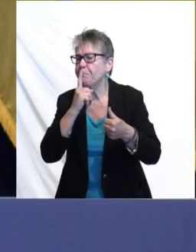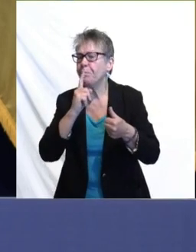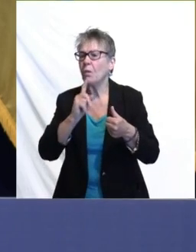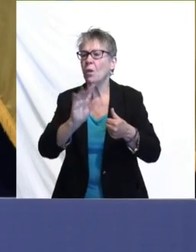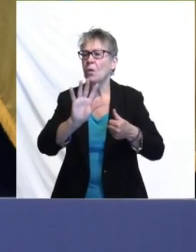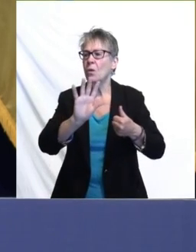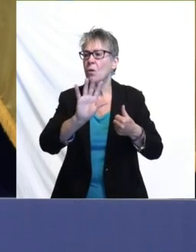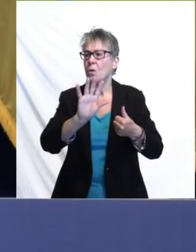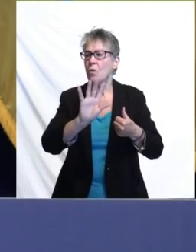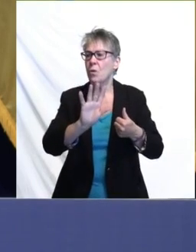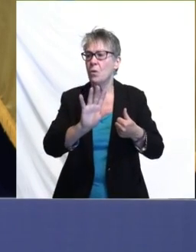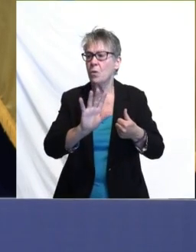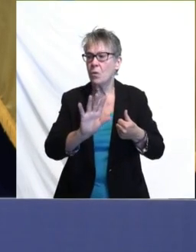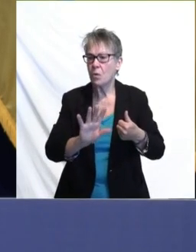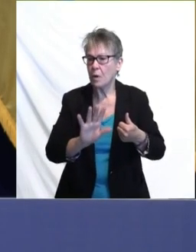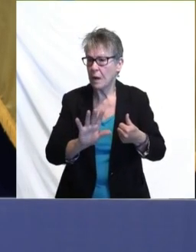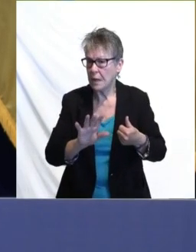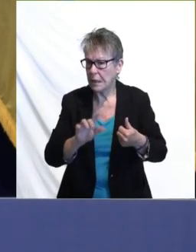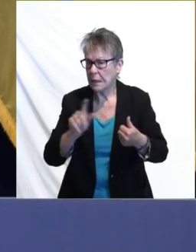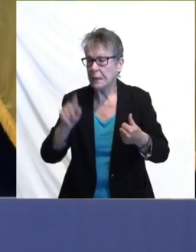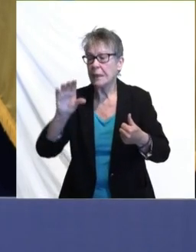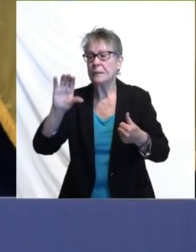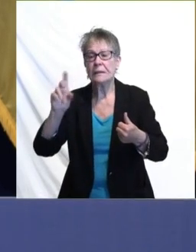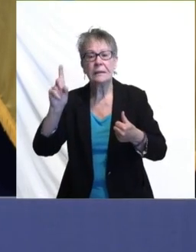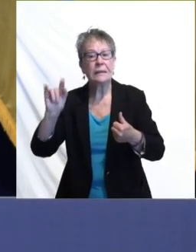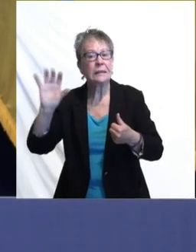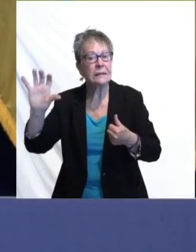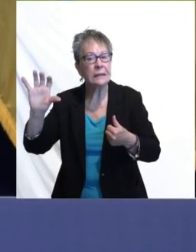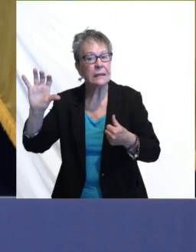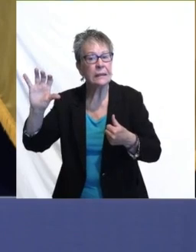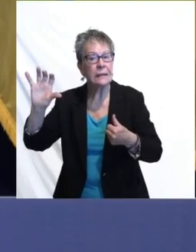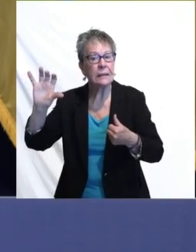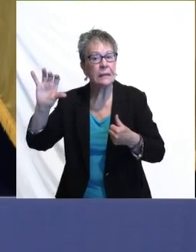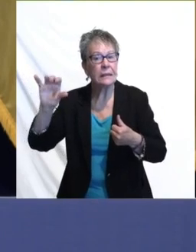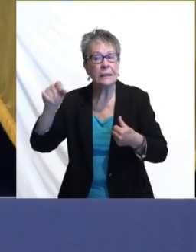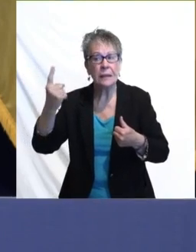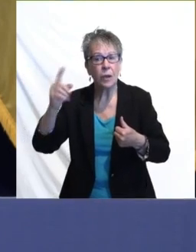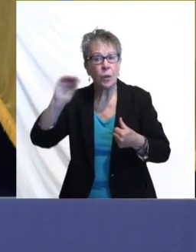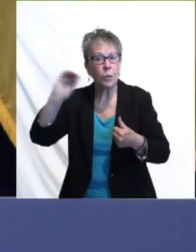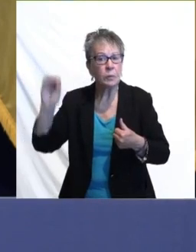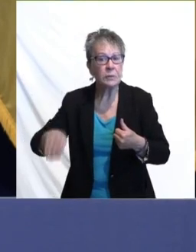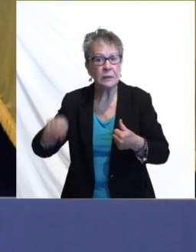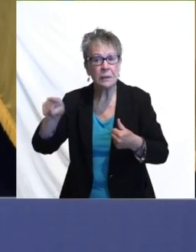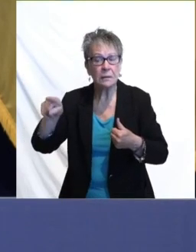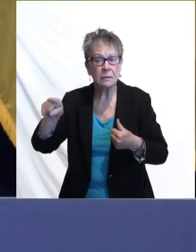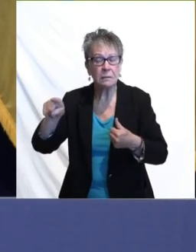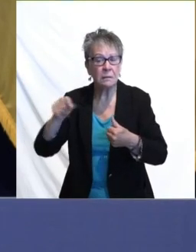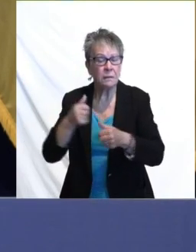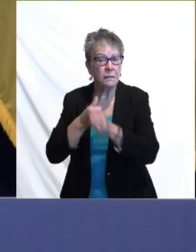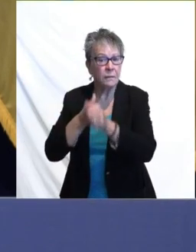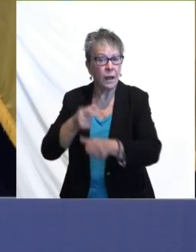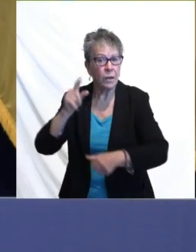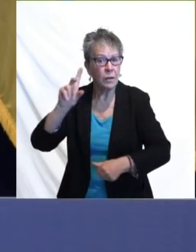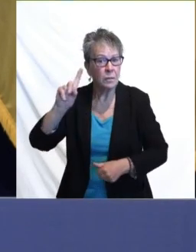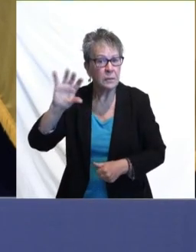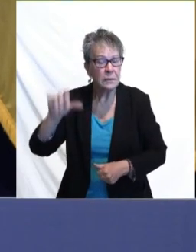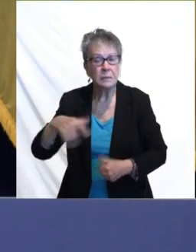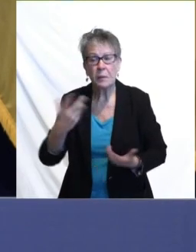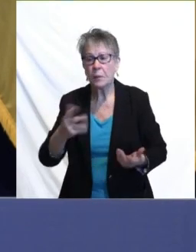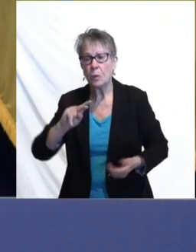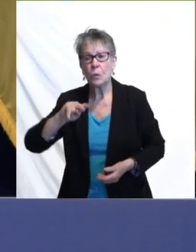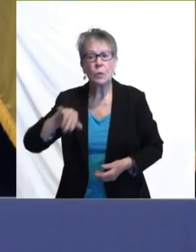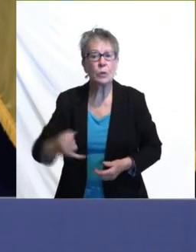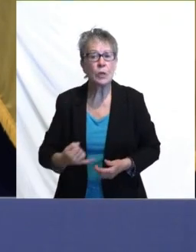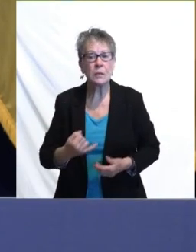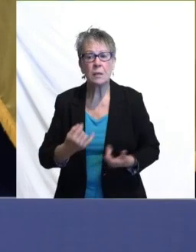to CDC guidance from moment one. You know, we have been, I think we might be in a class of one in terms of American states